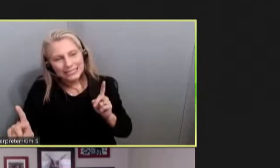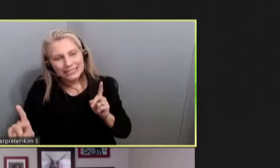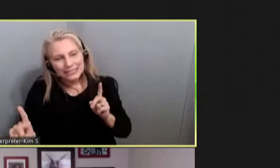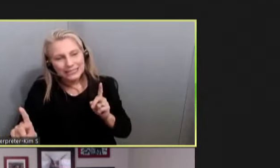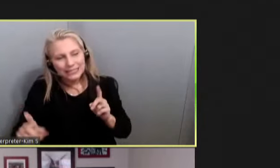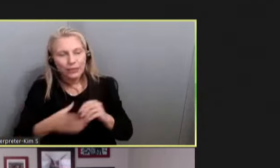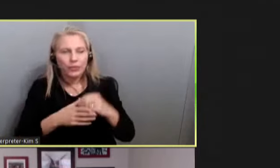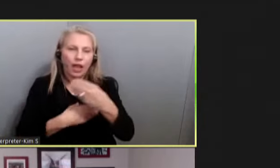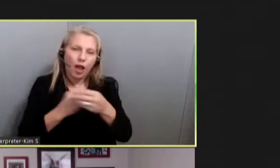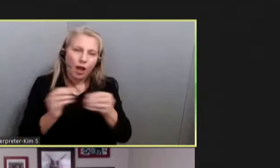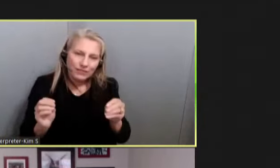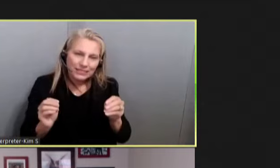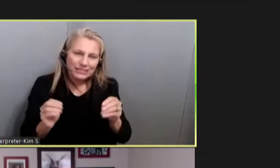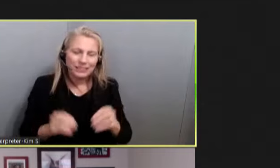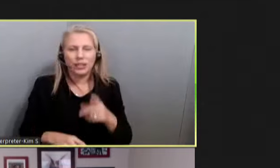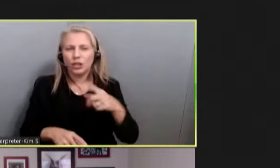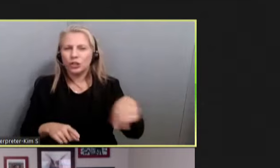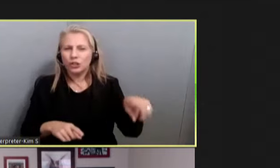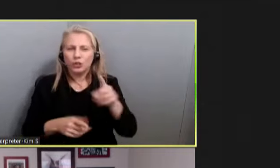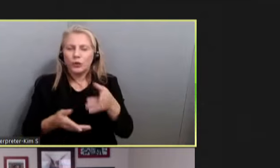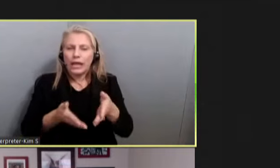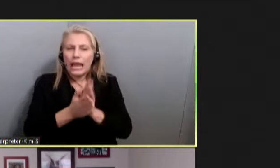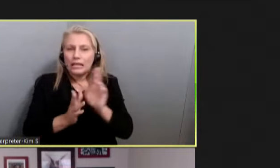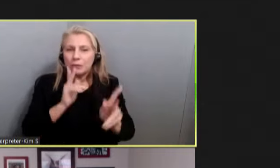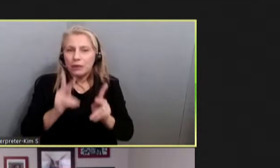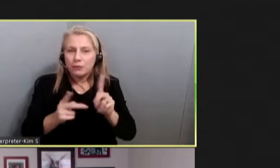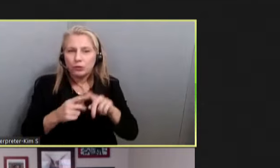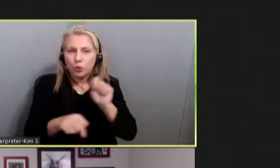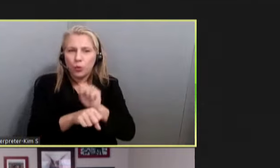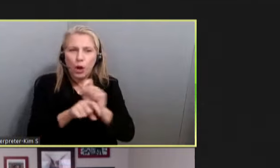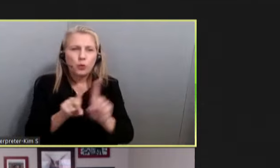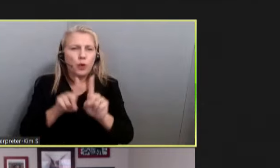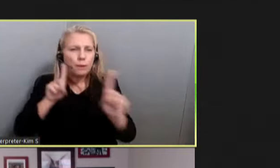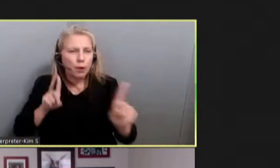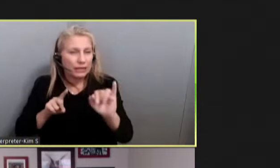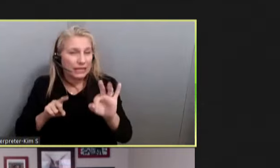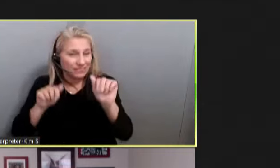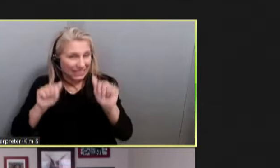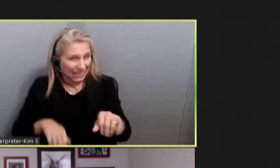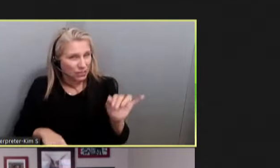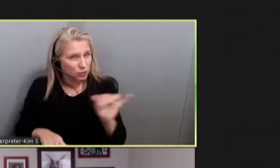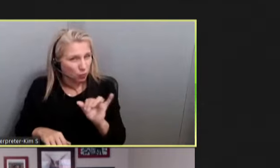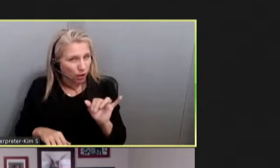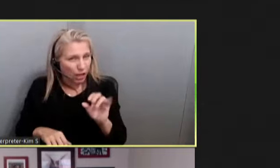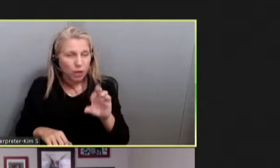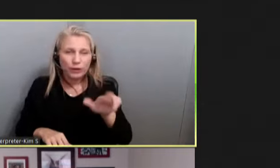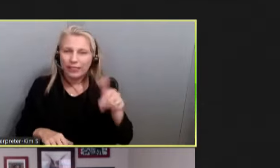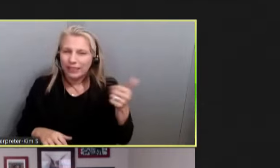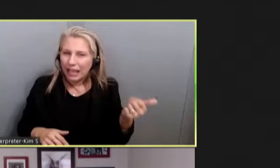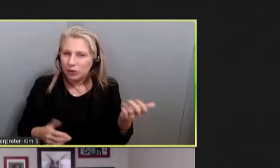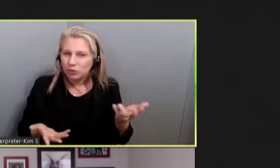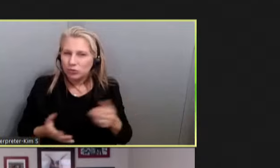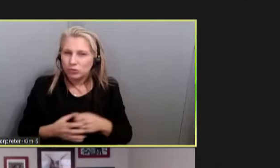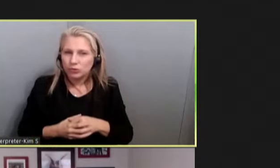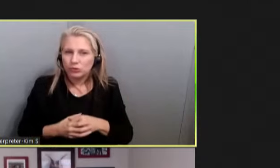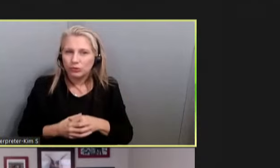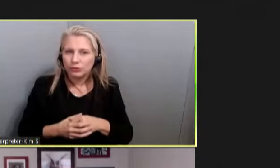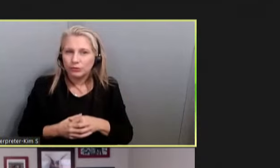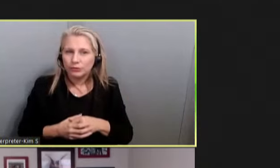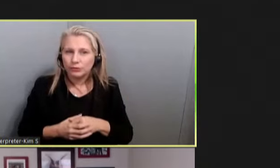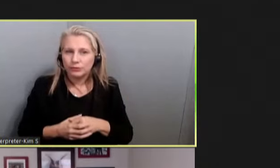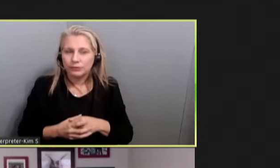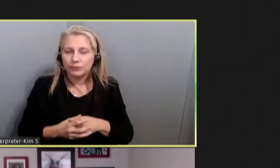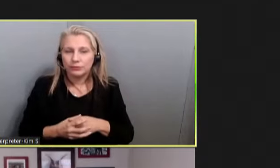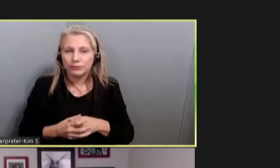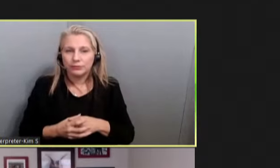in offices. Are you guys asking people to work remotely if they can as well, or anything else?